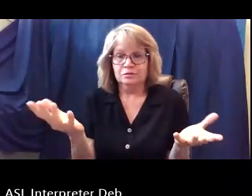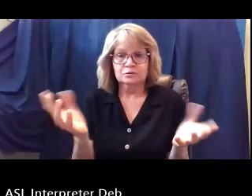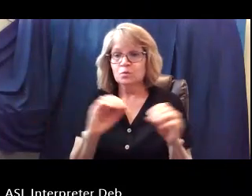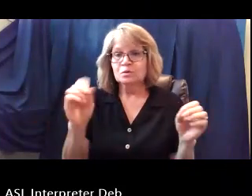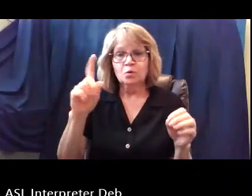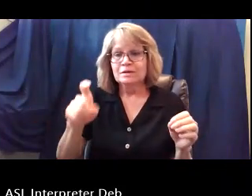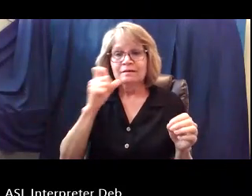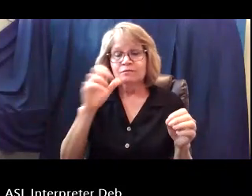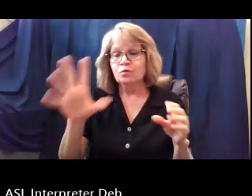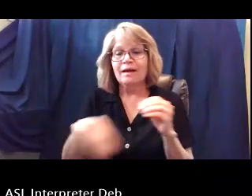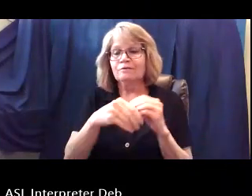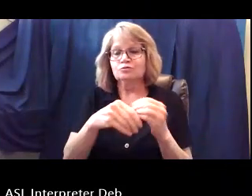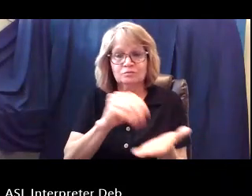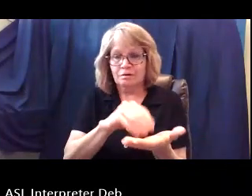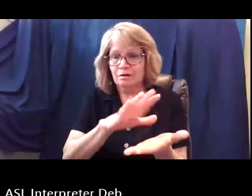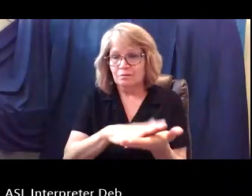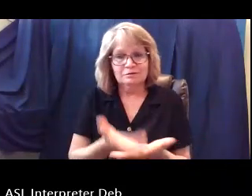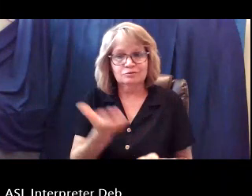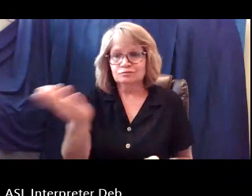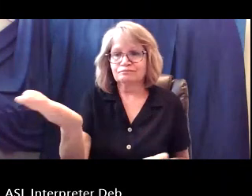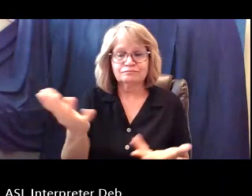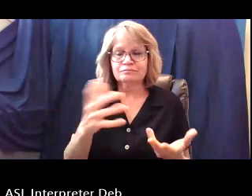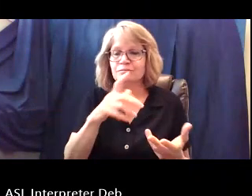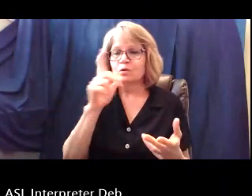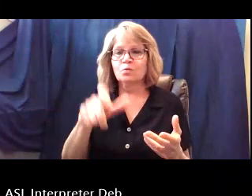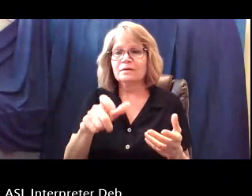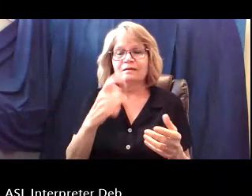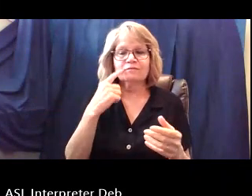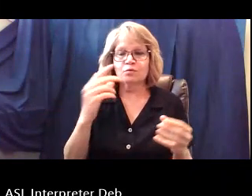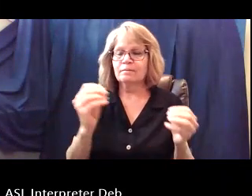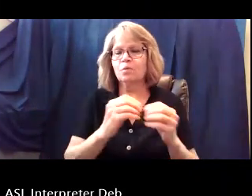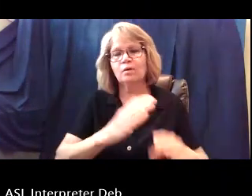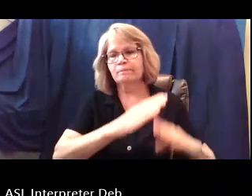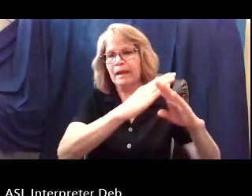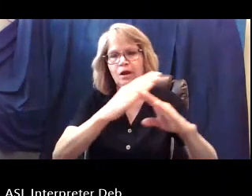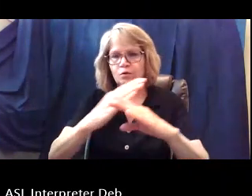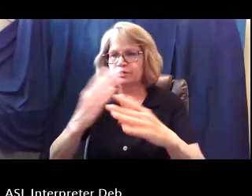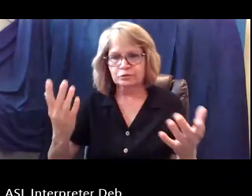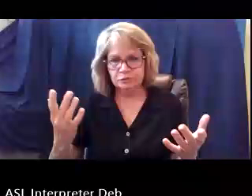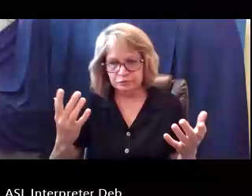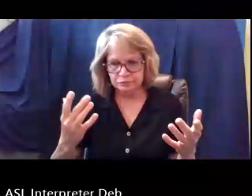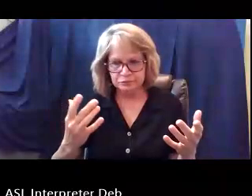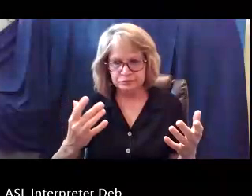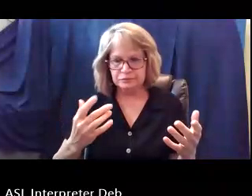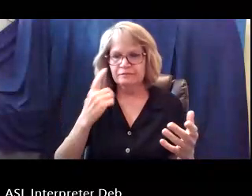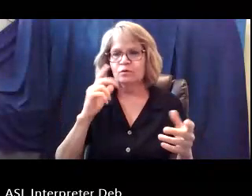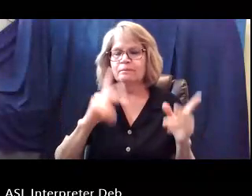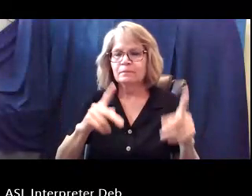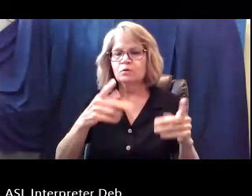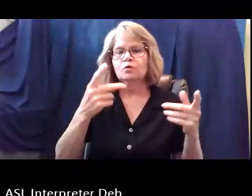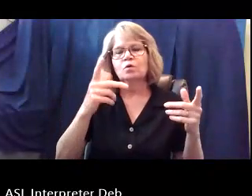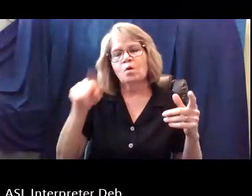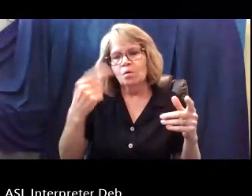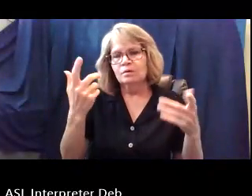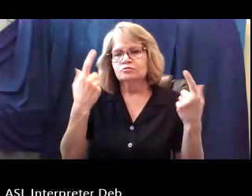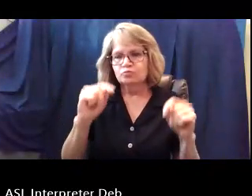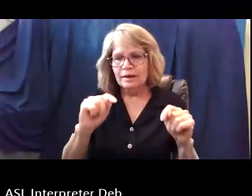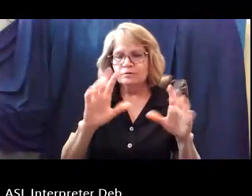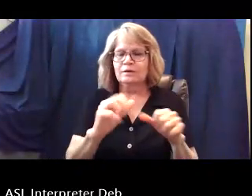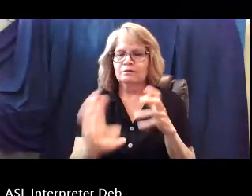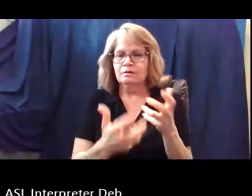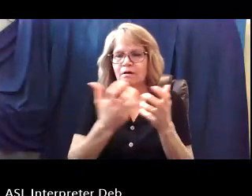for extra documentation. There's no need to put additional barriers up for individuals that are just trying to get the accommodation